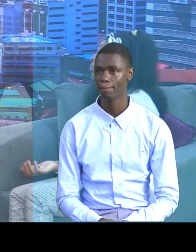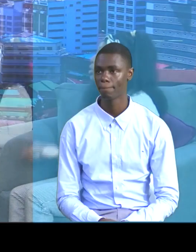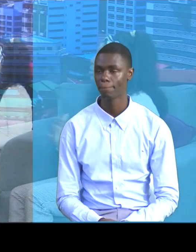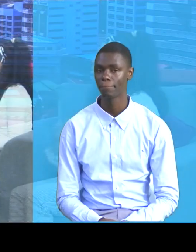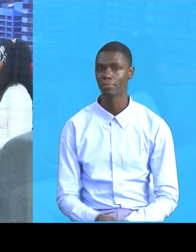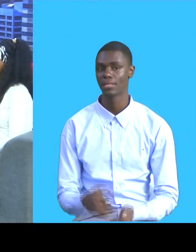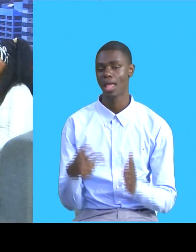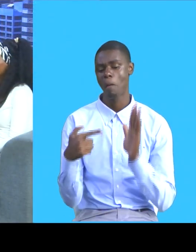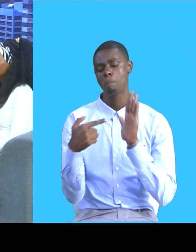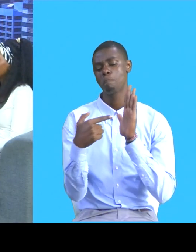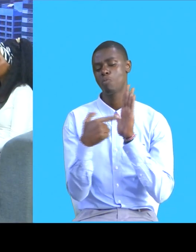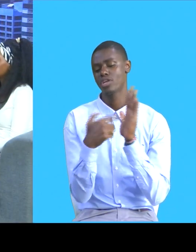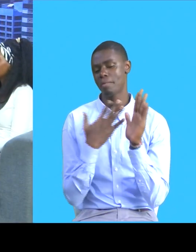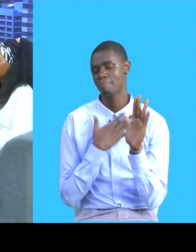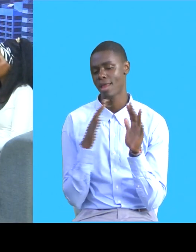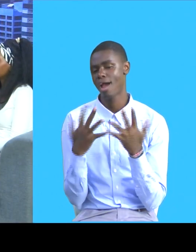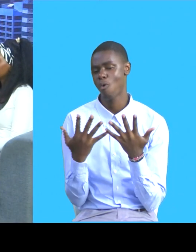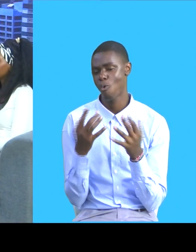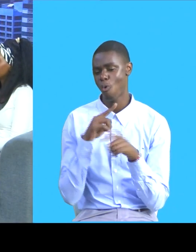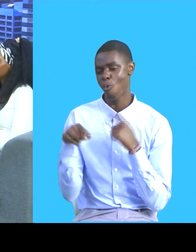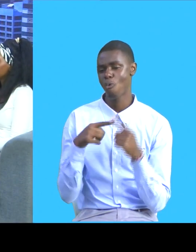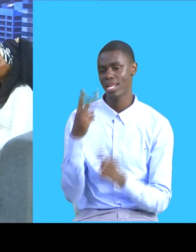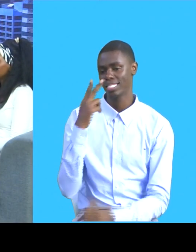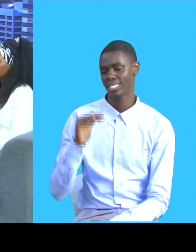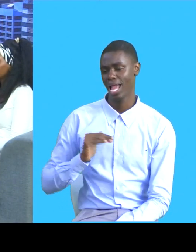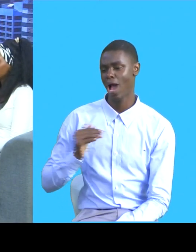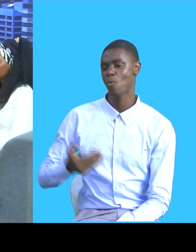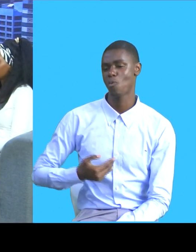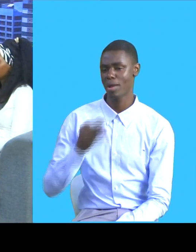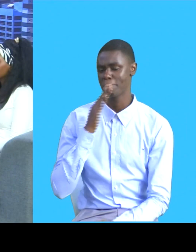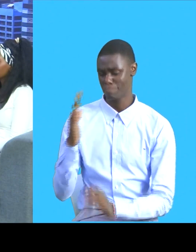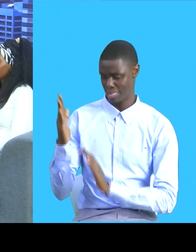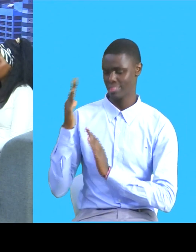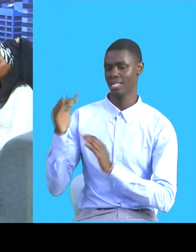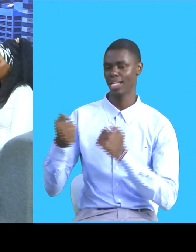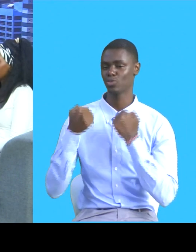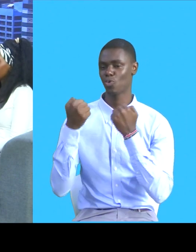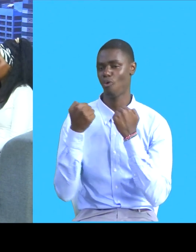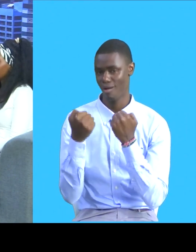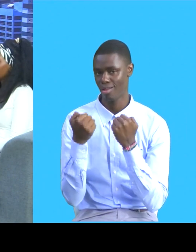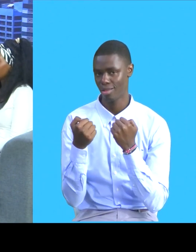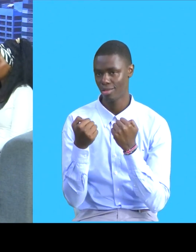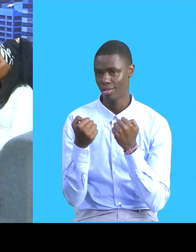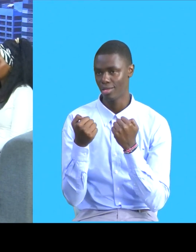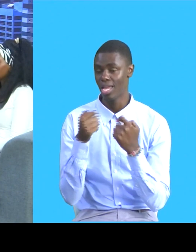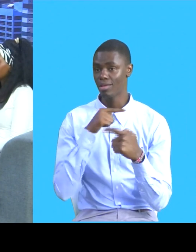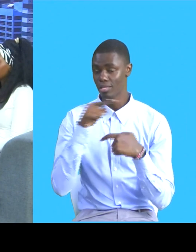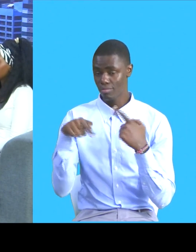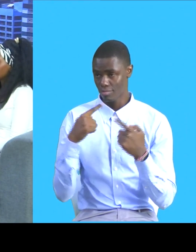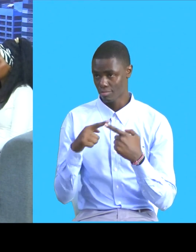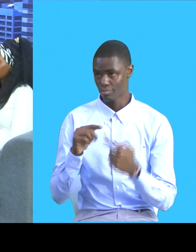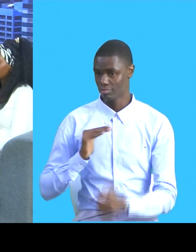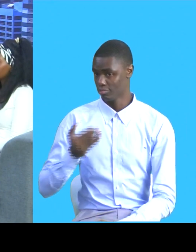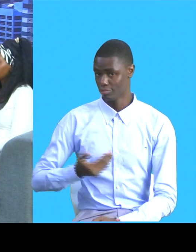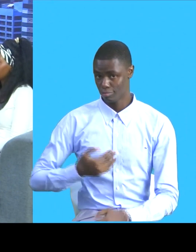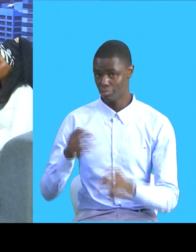My point of view when I see a woman being so secure, it's by when a woman is ready